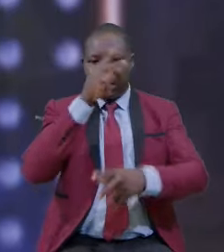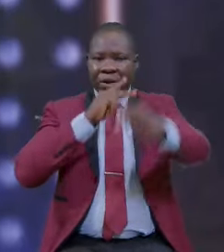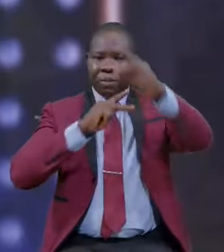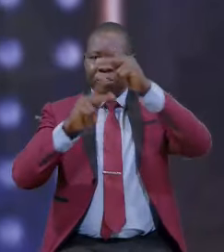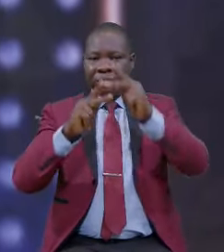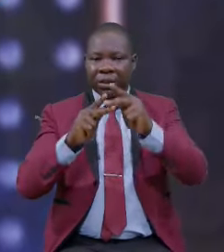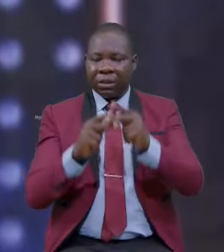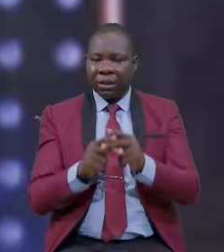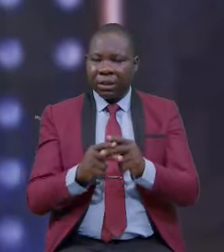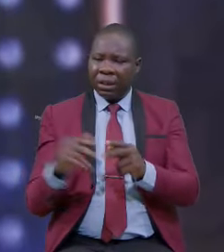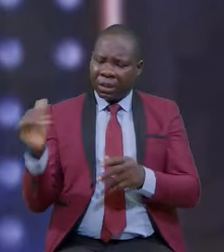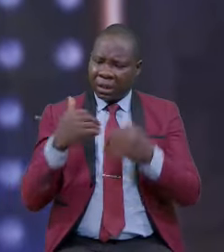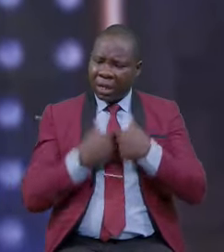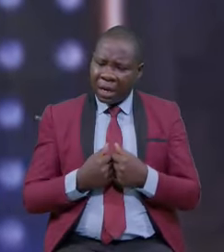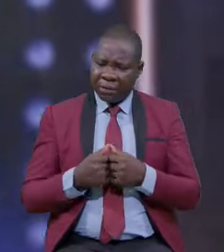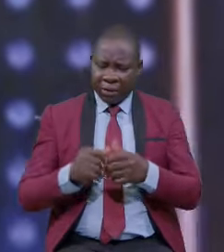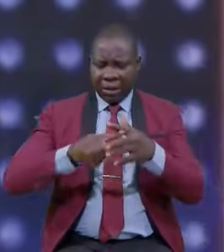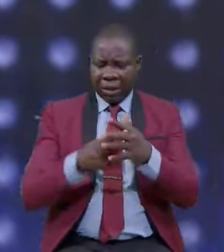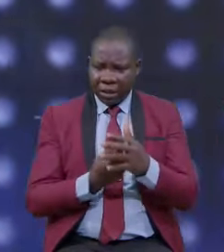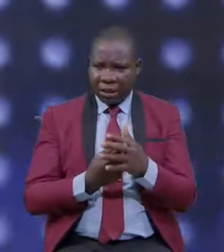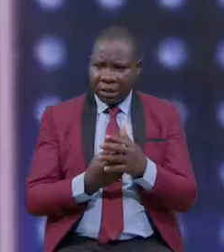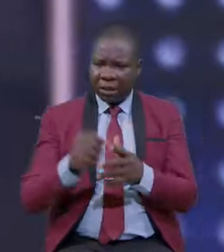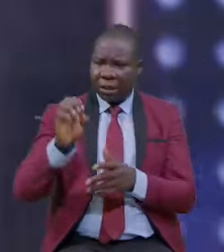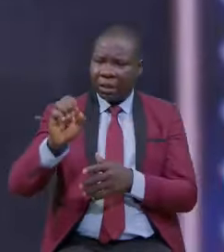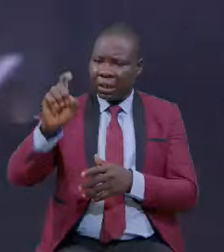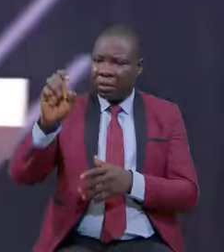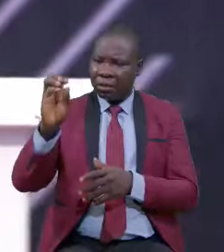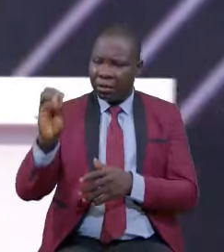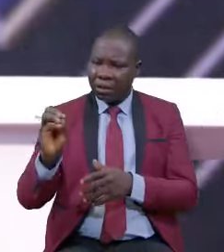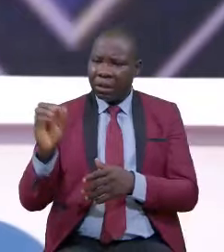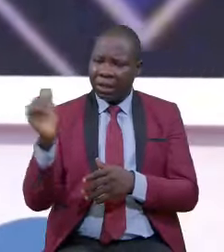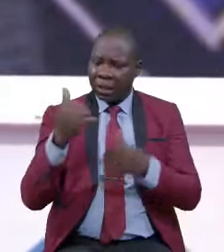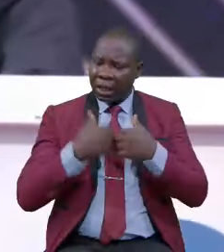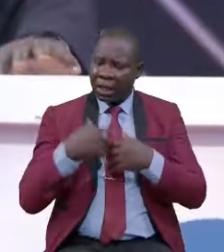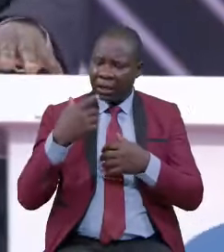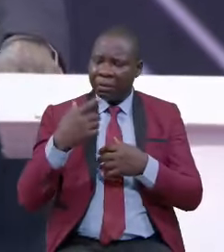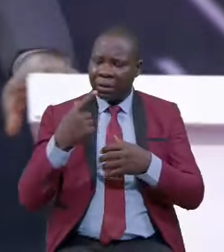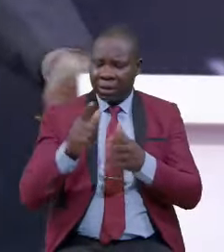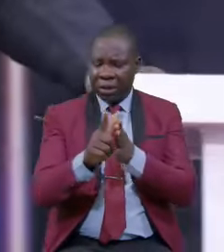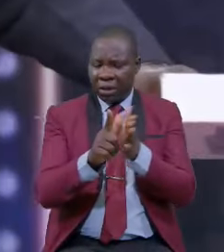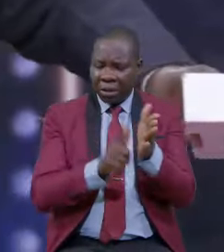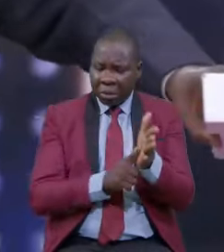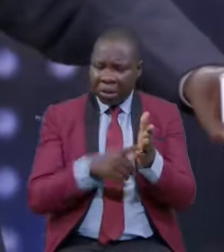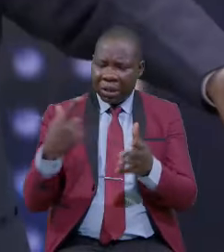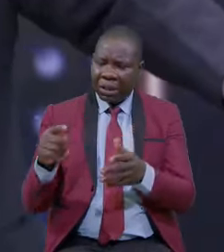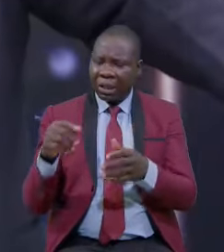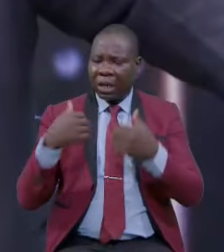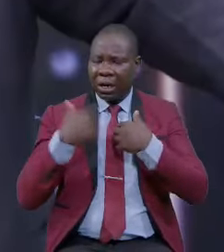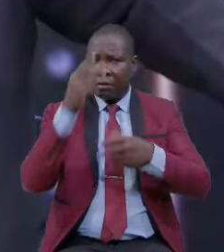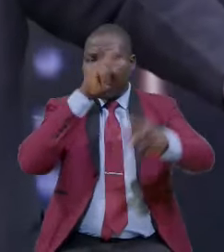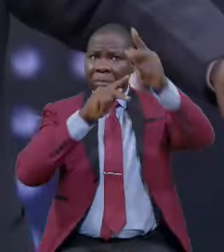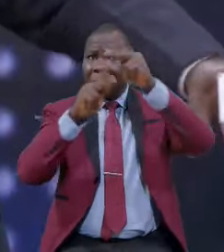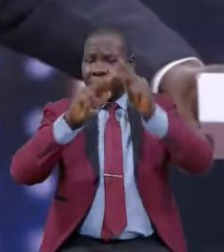Moses, and they have the prophets. They have Isaiah, they have Jeremiah, they have Ezekiel, they have the book